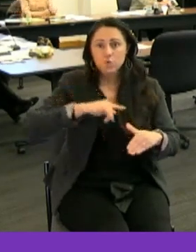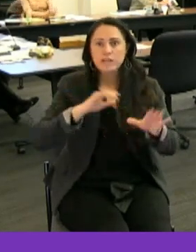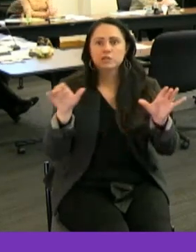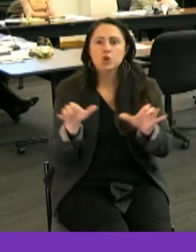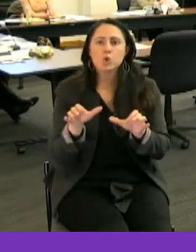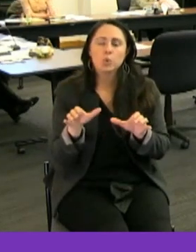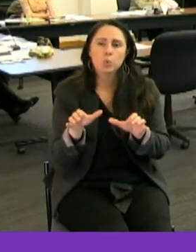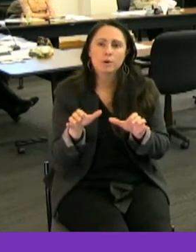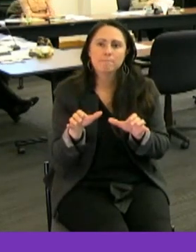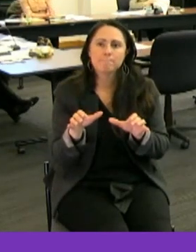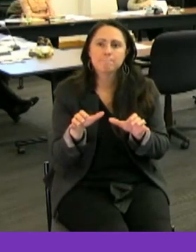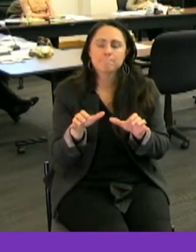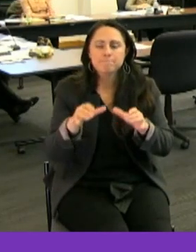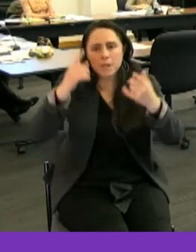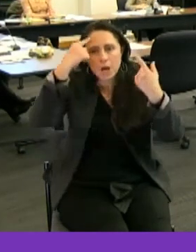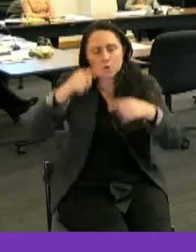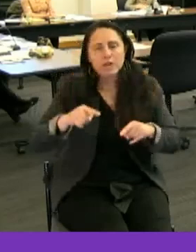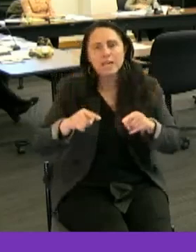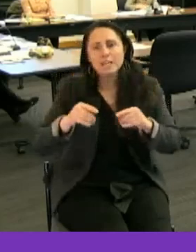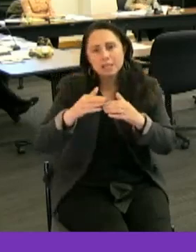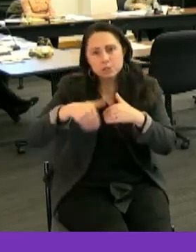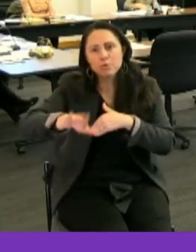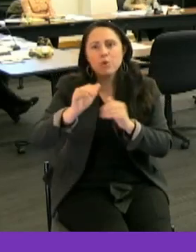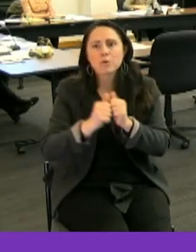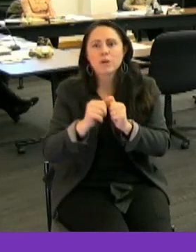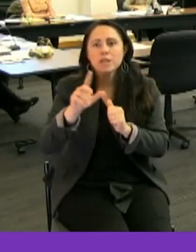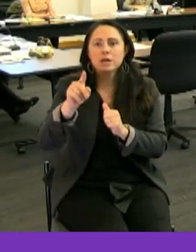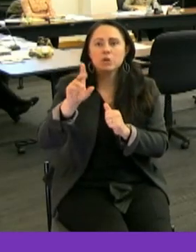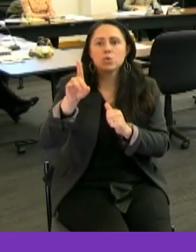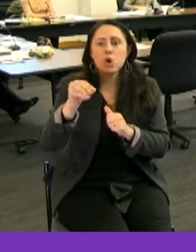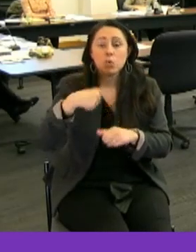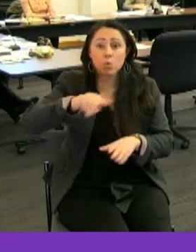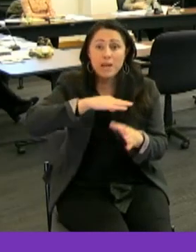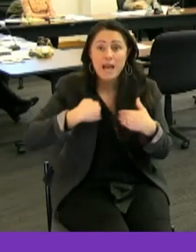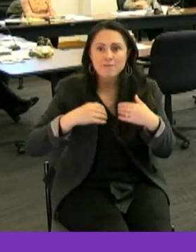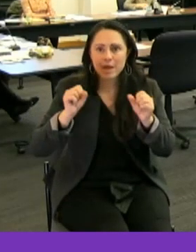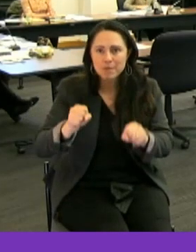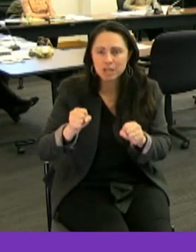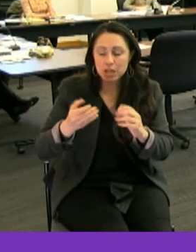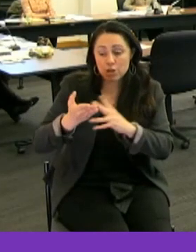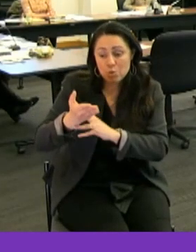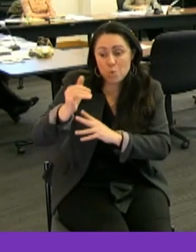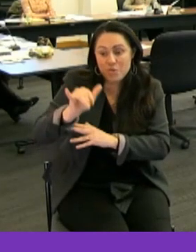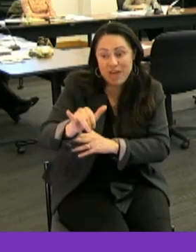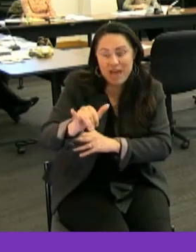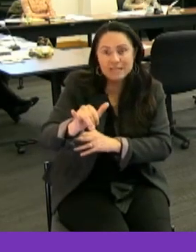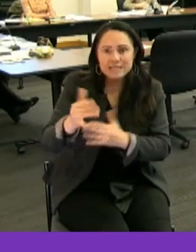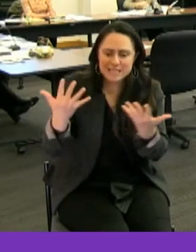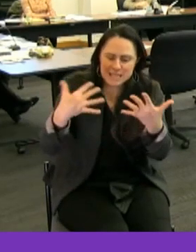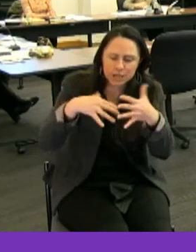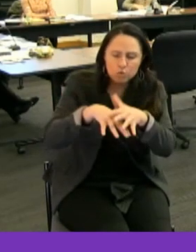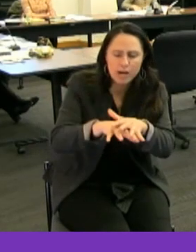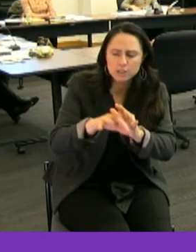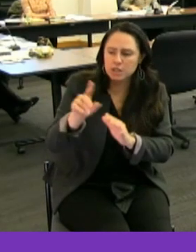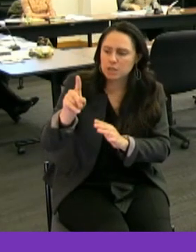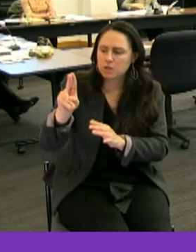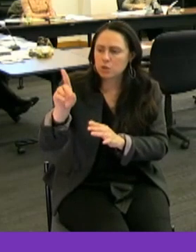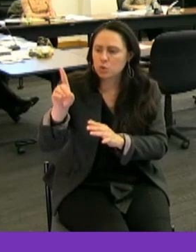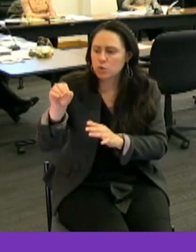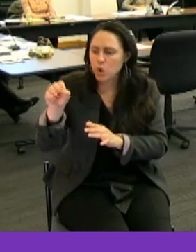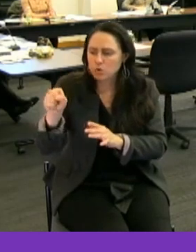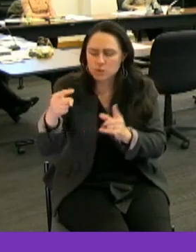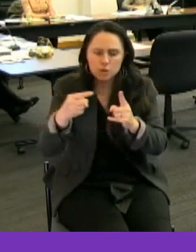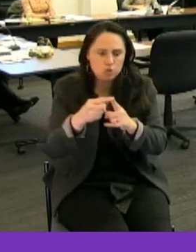do agree to move forward with Kudo, we would have the ability now through that integration from Kudo